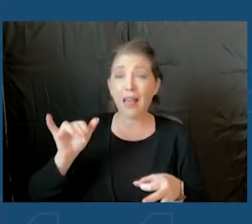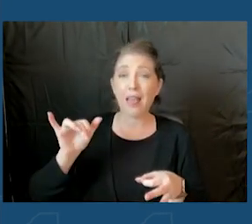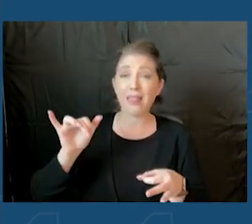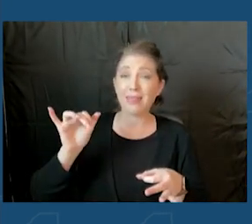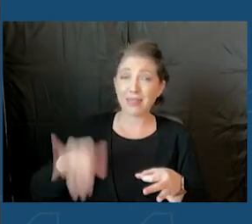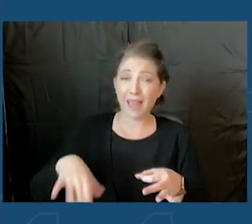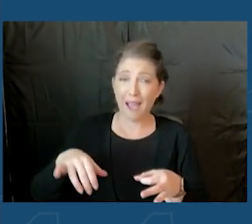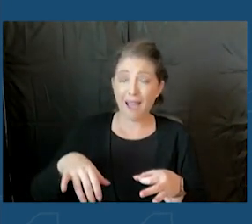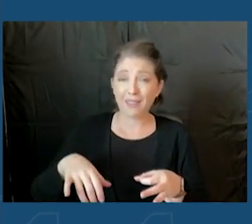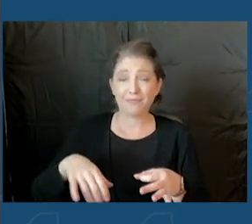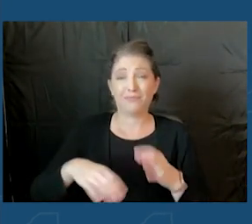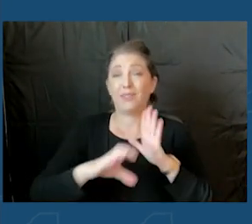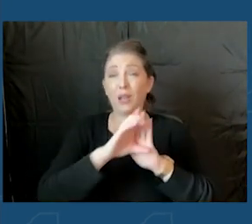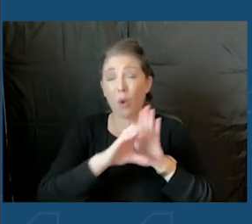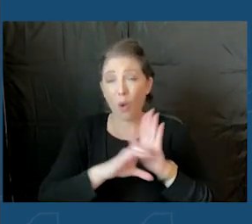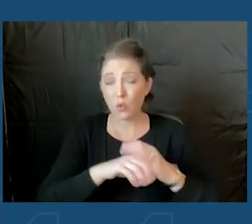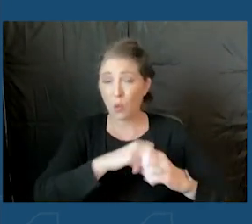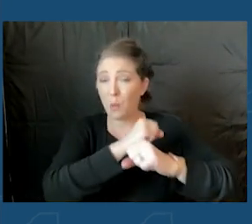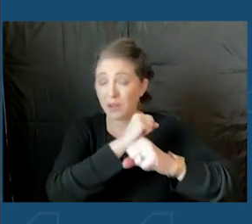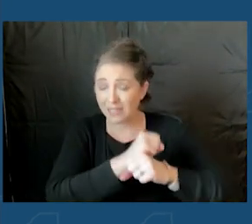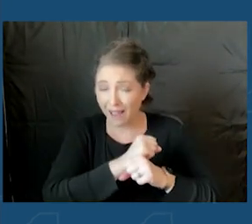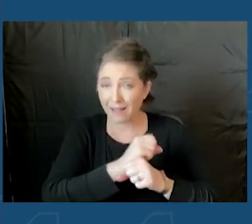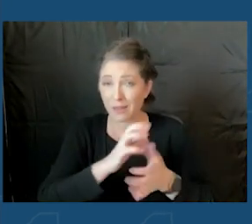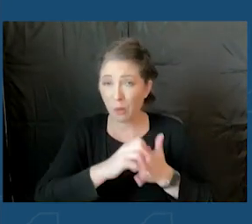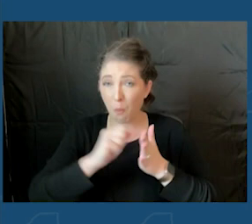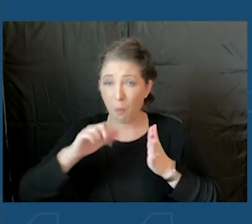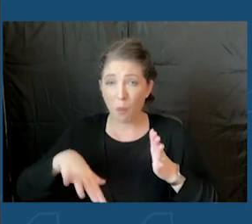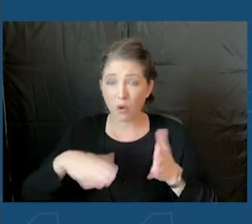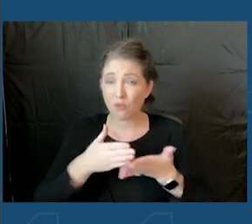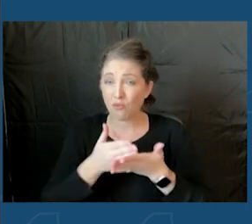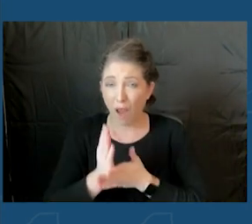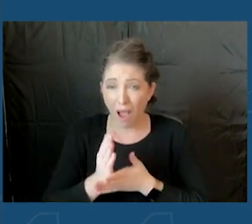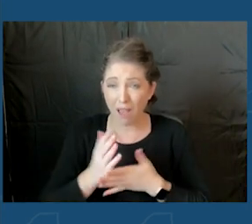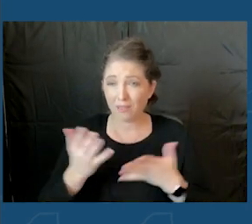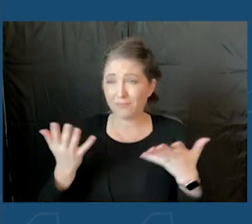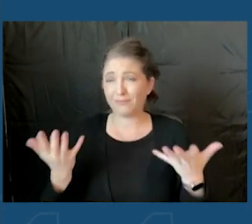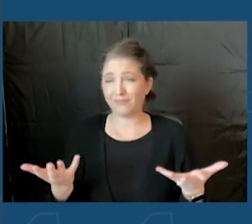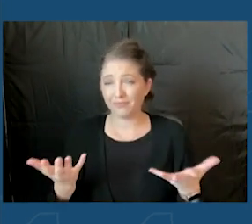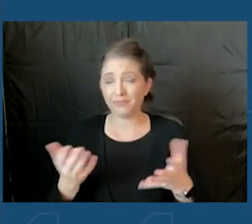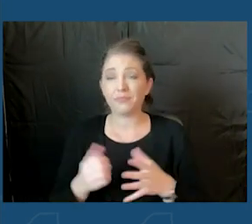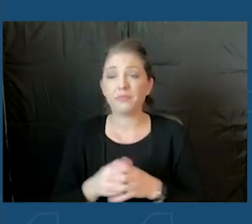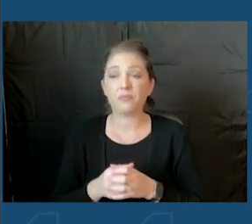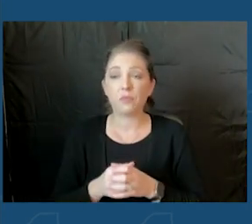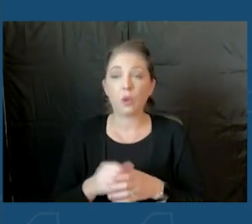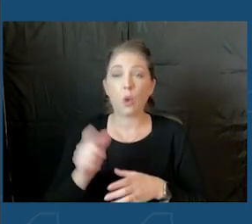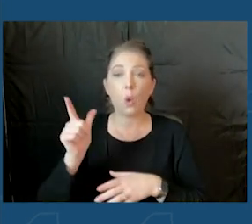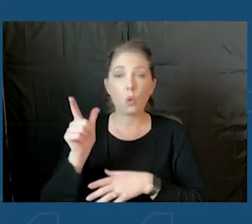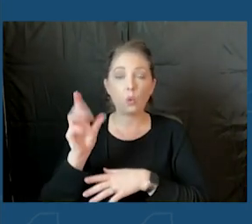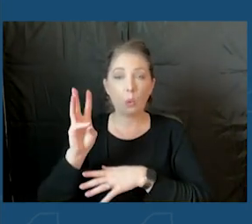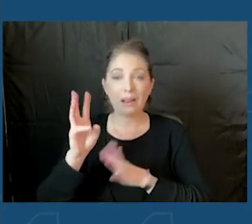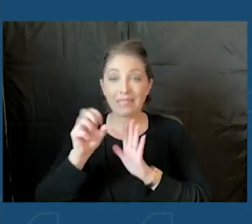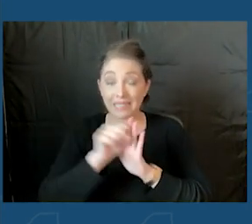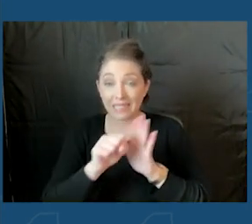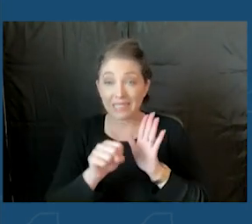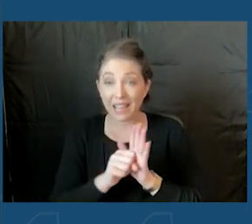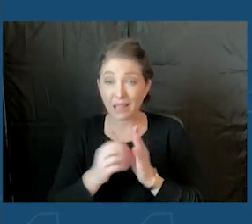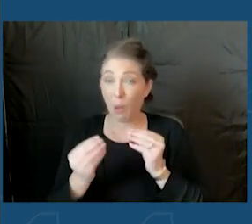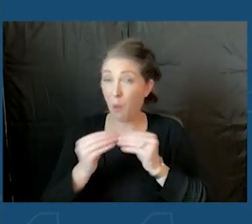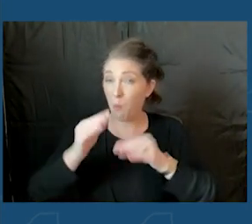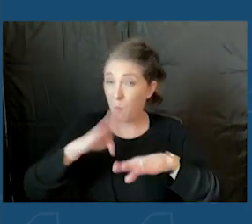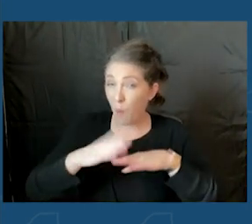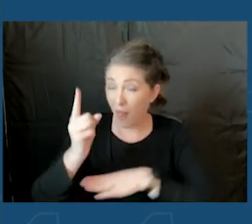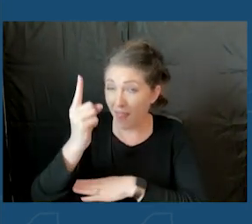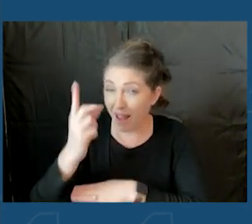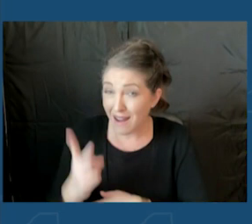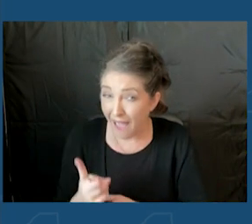protected abortion rights. Some 26 states, home to more than half of the population of reproductive age in